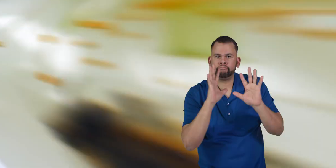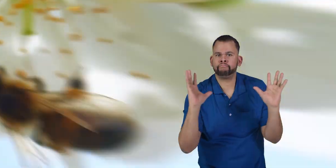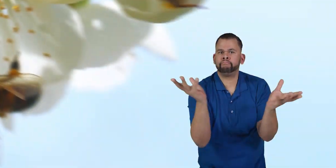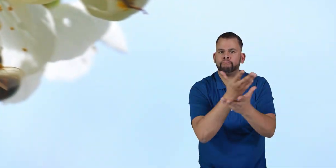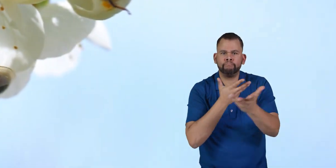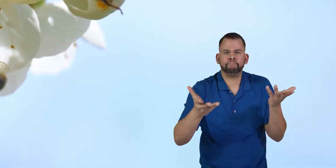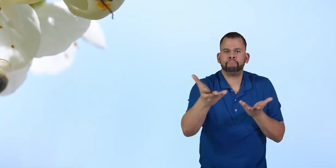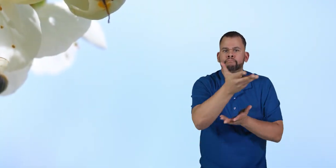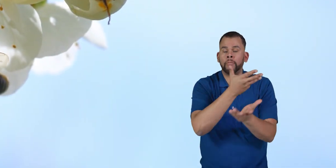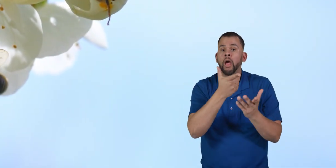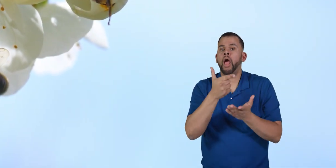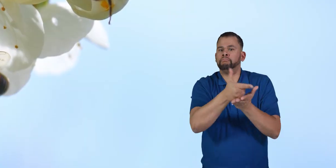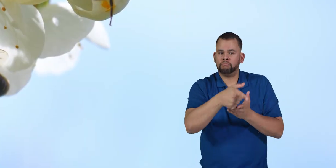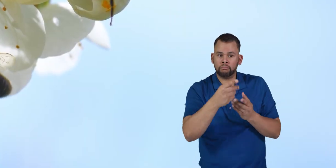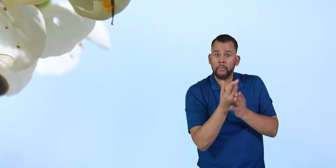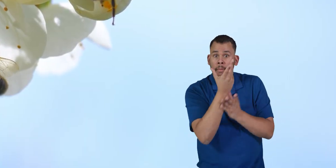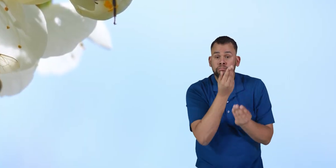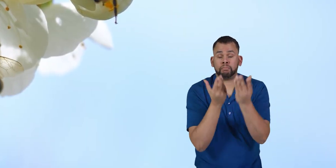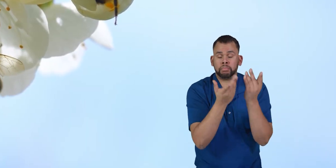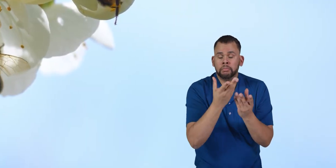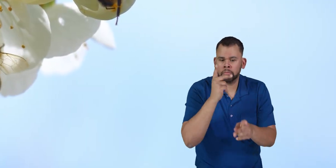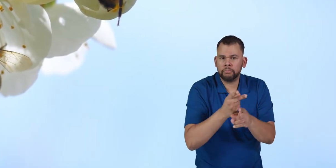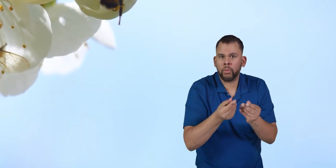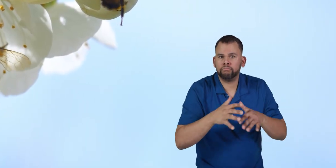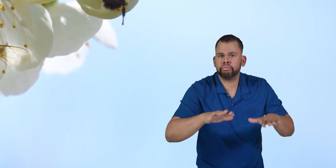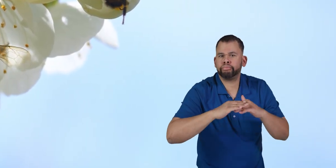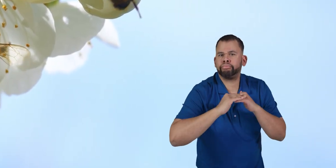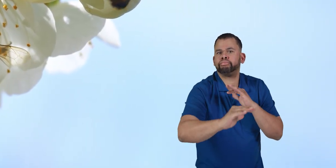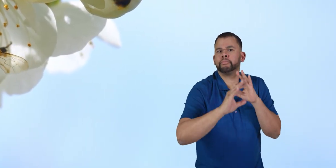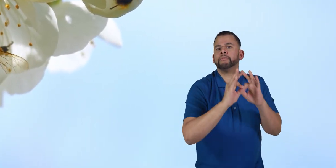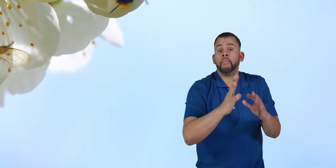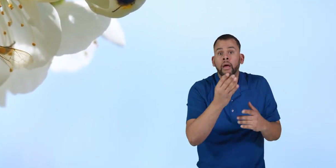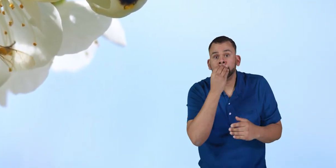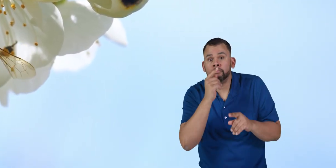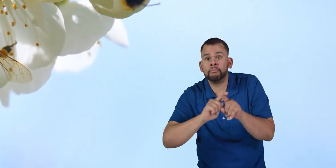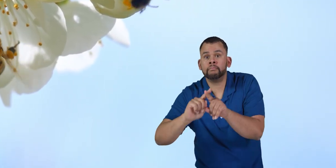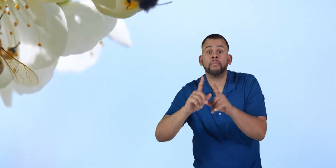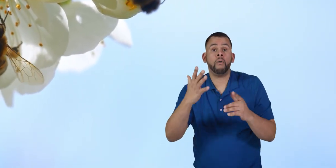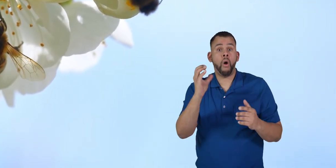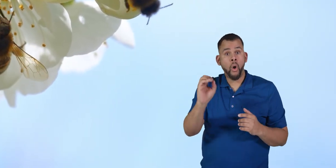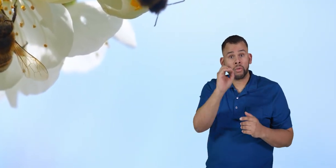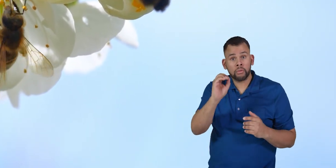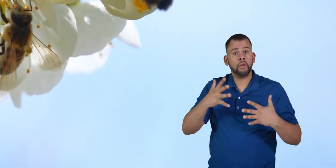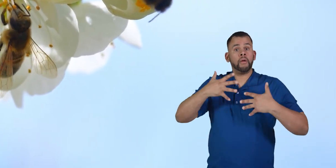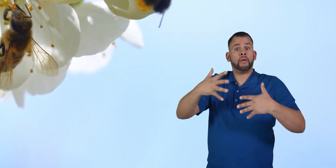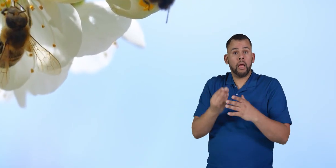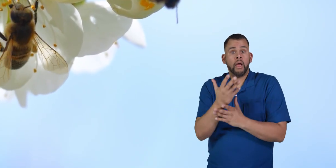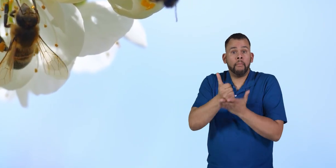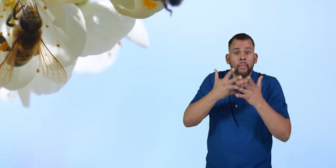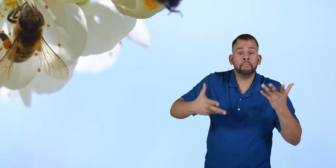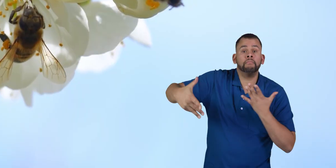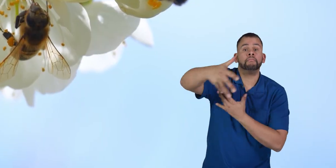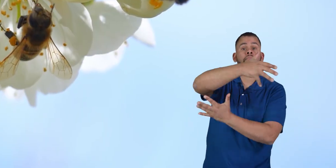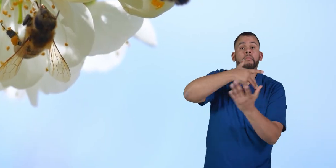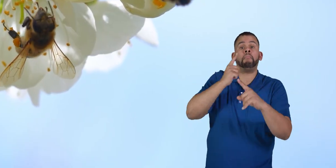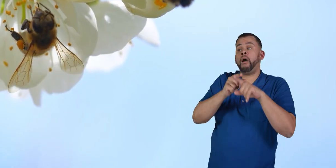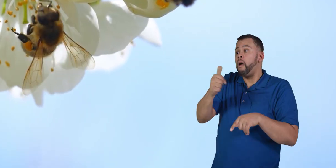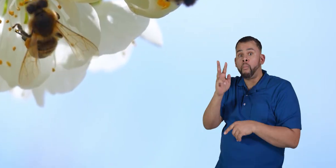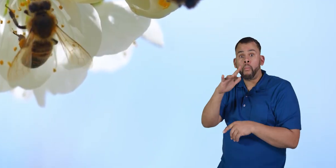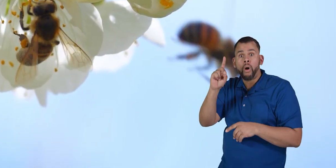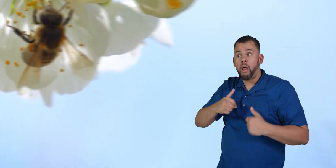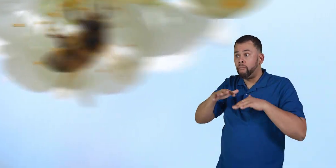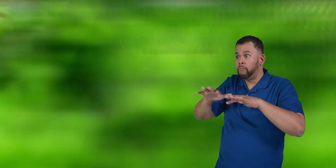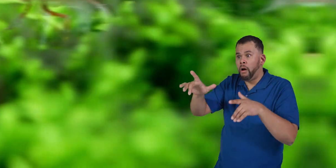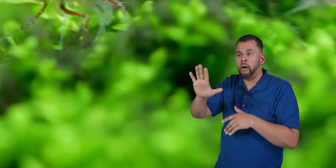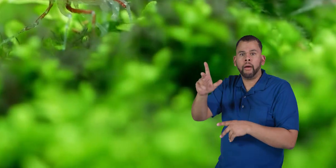plants stabilize soil clean the air supply oxygen for us to breathe and support many wildlife creatures